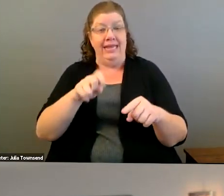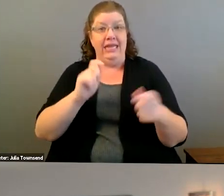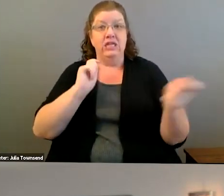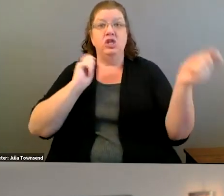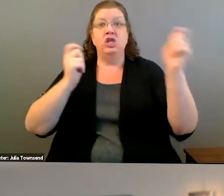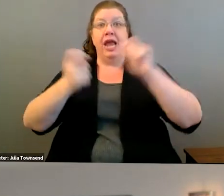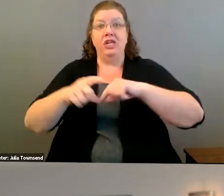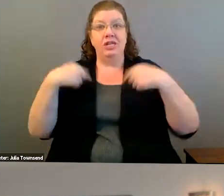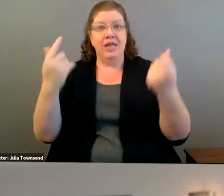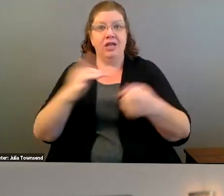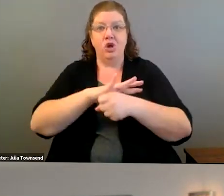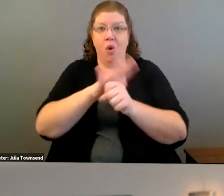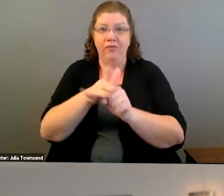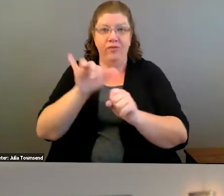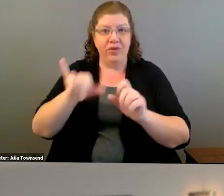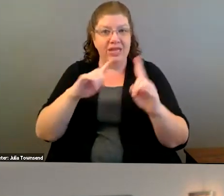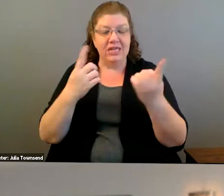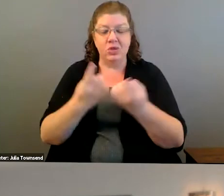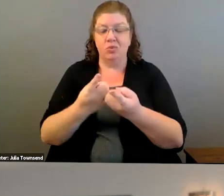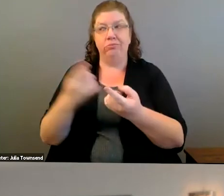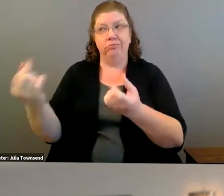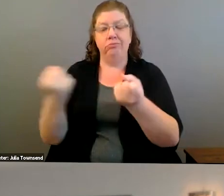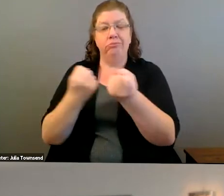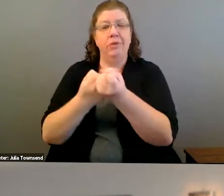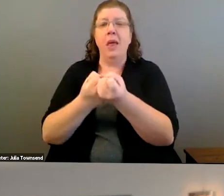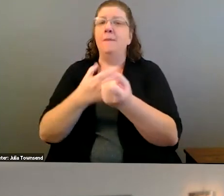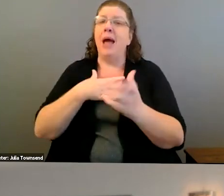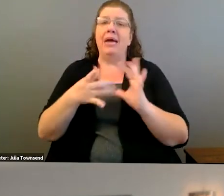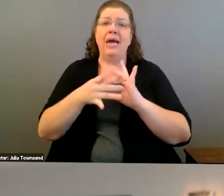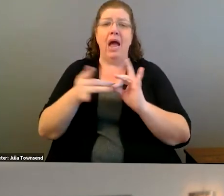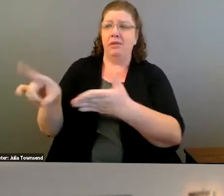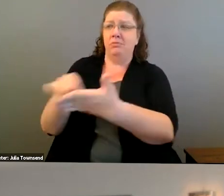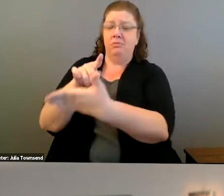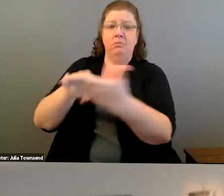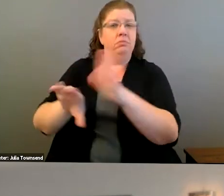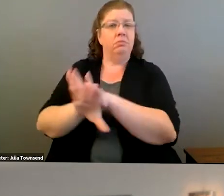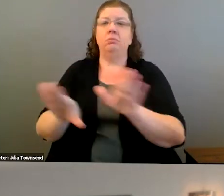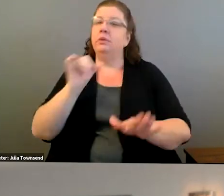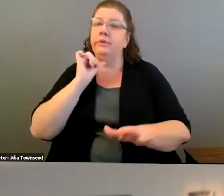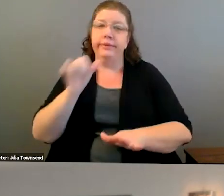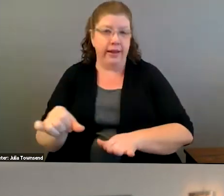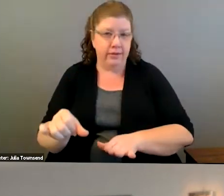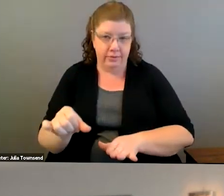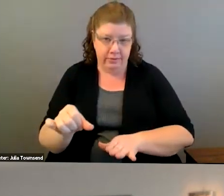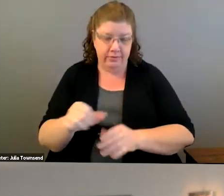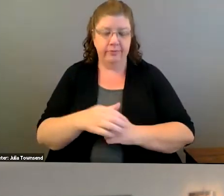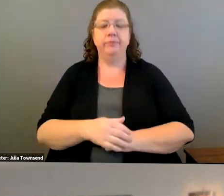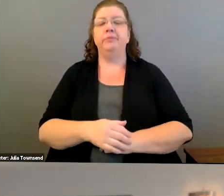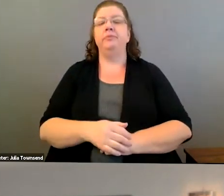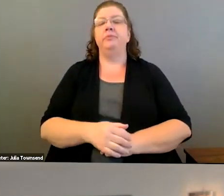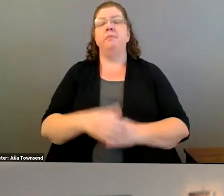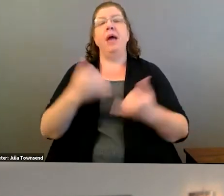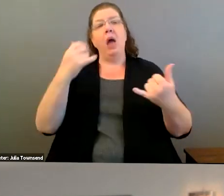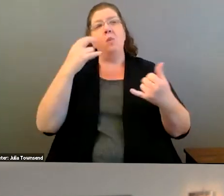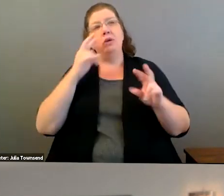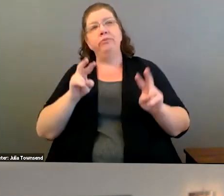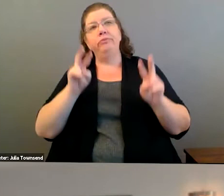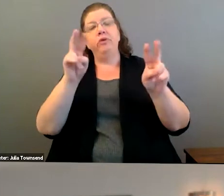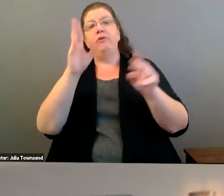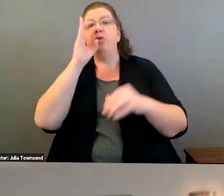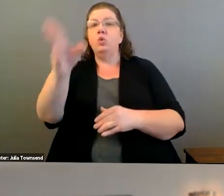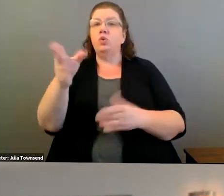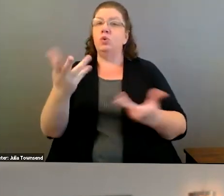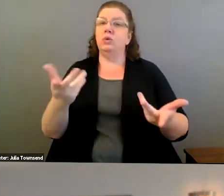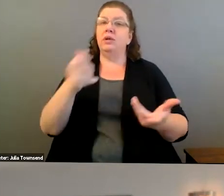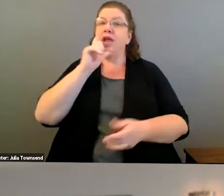March of 2020. In no way are my comments meant to be an indictment. And now I'd like to turn my eye to the future. More than